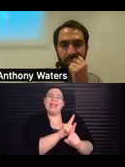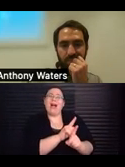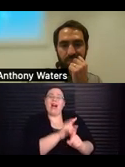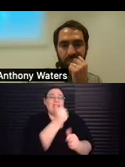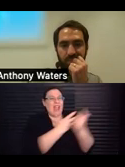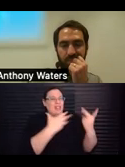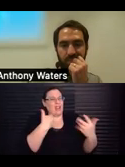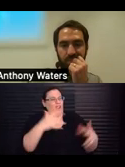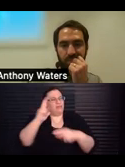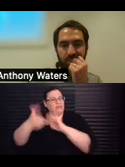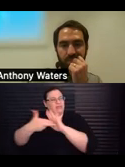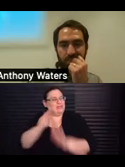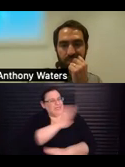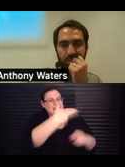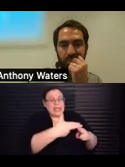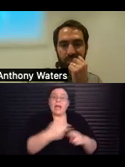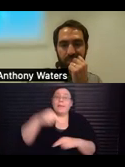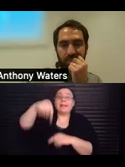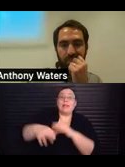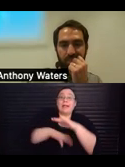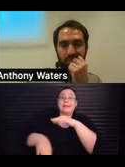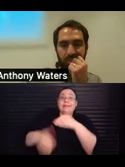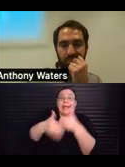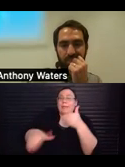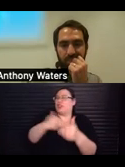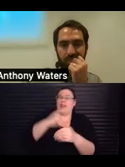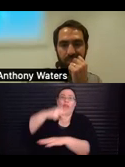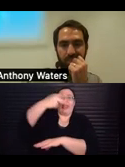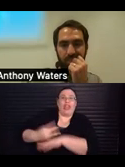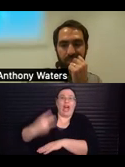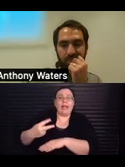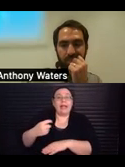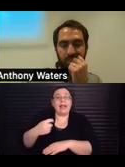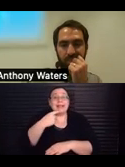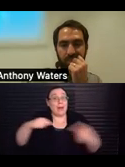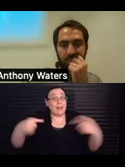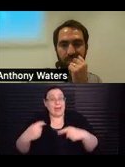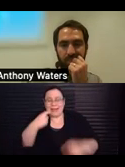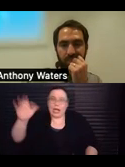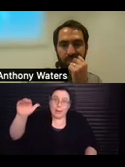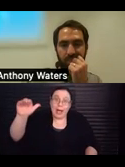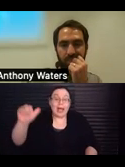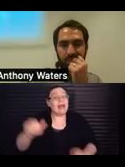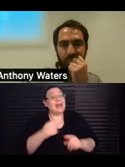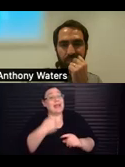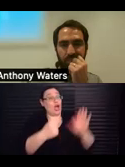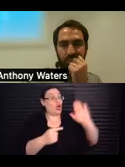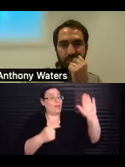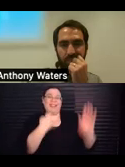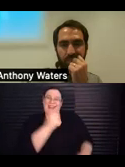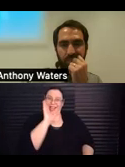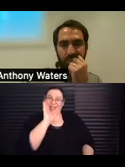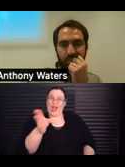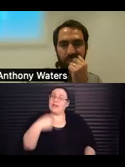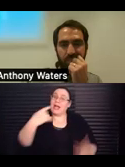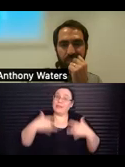name on it. Tell the downstairs neighbors I'm sorry for the thud. Tell the pain I said goodbye. Tell goodbye I said hello. Tell depression, good